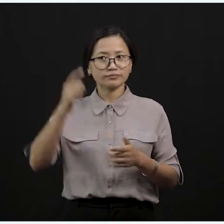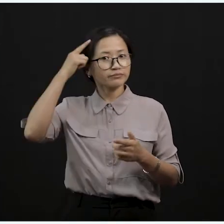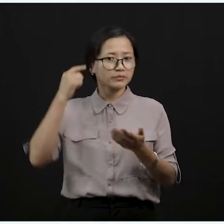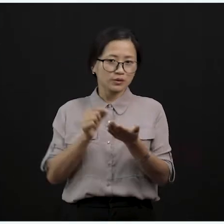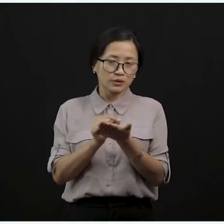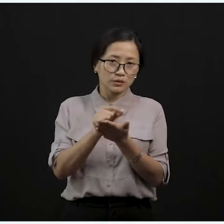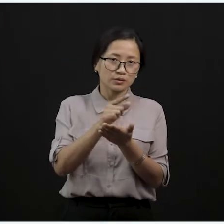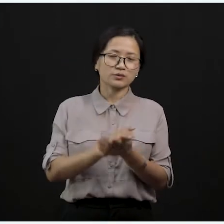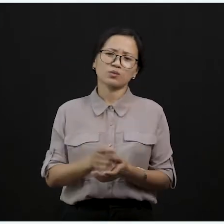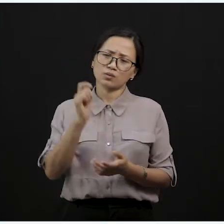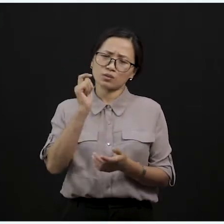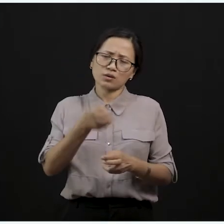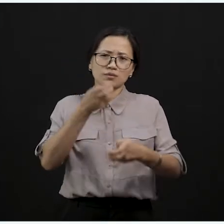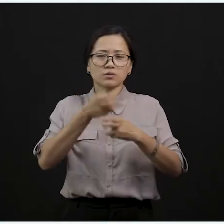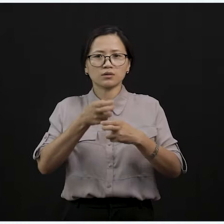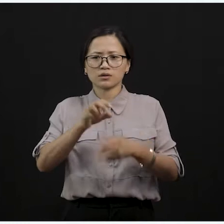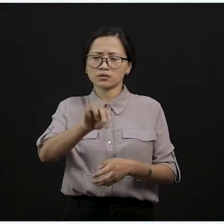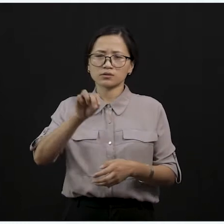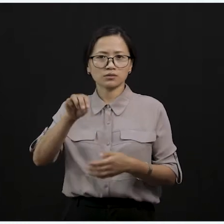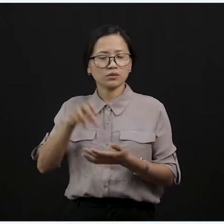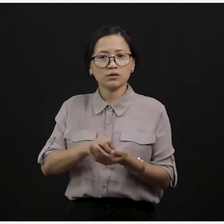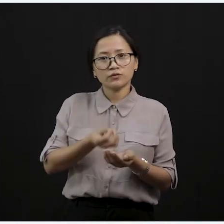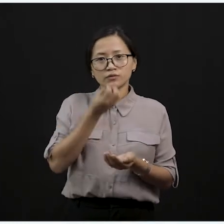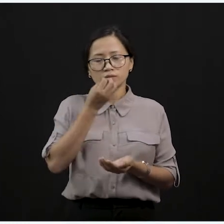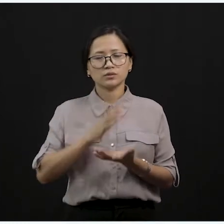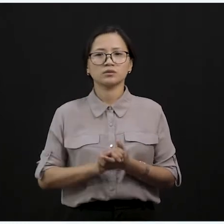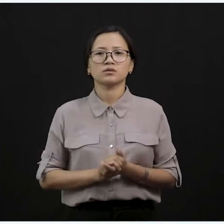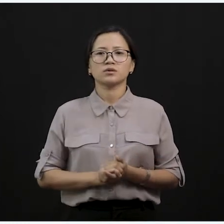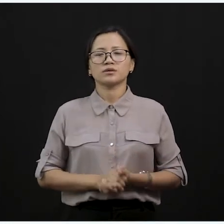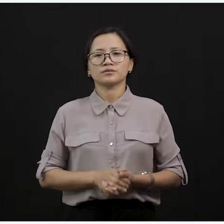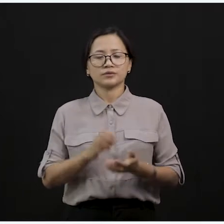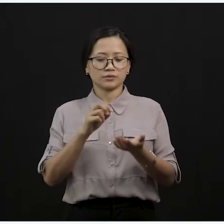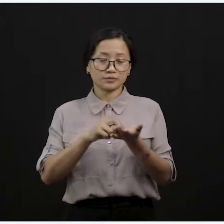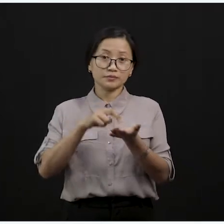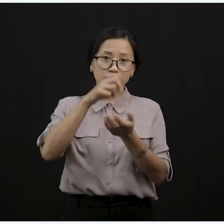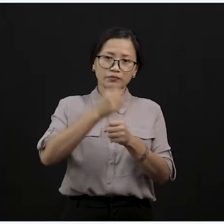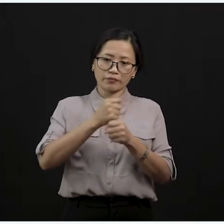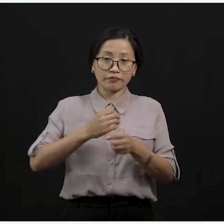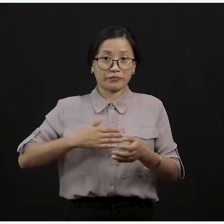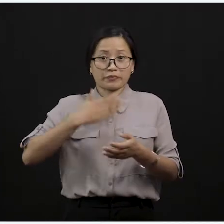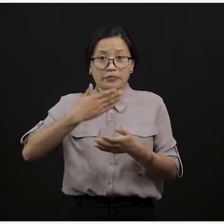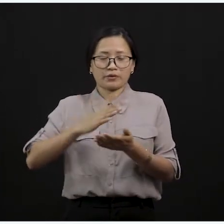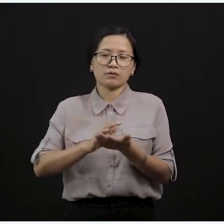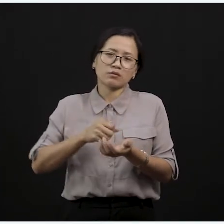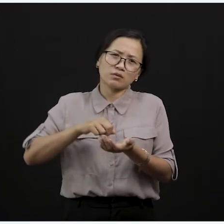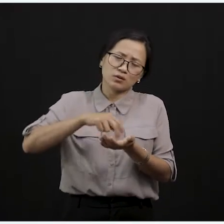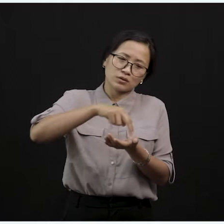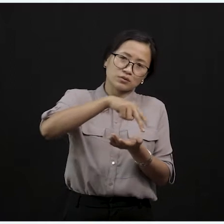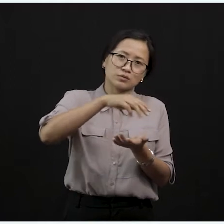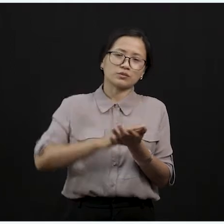were working hard, collecting all the food, the grasshopper came,